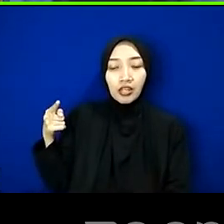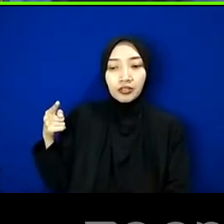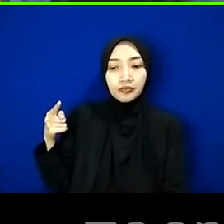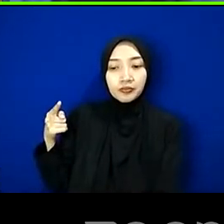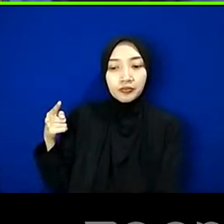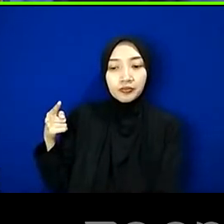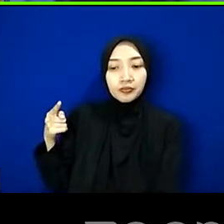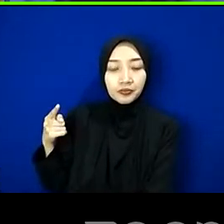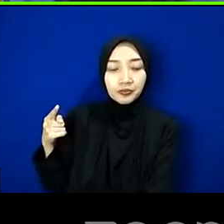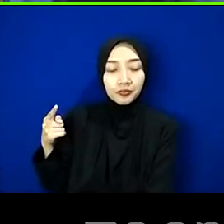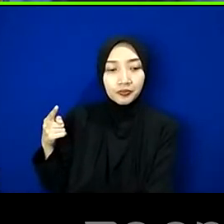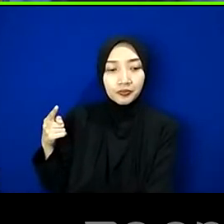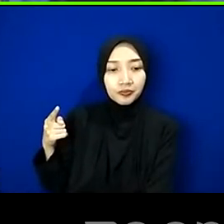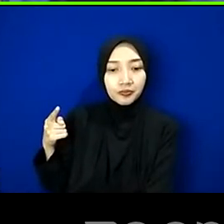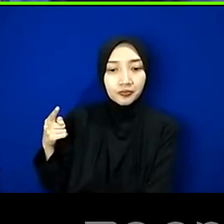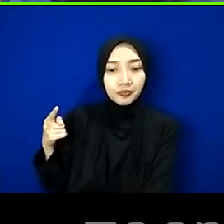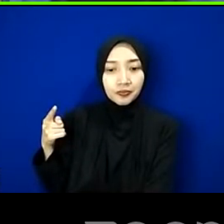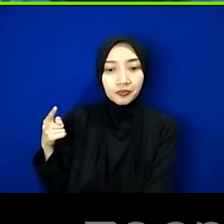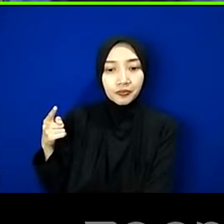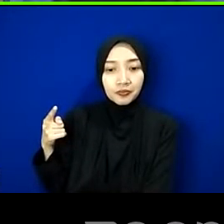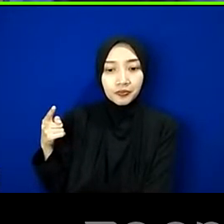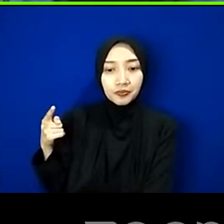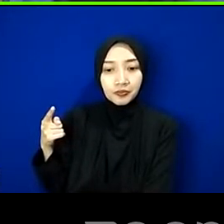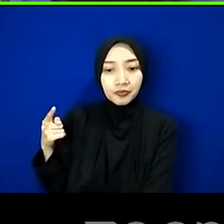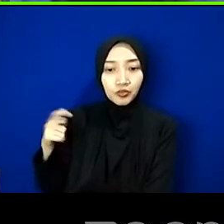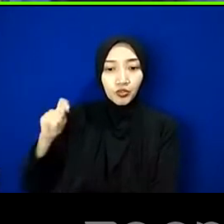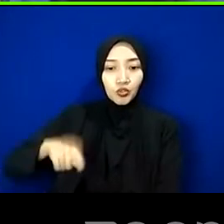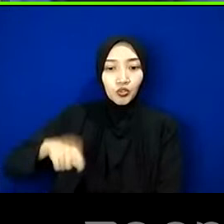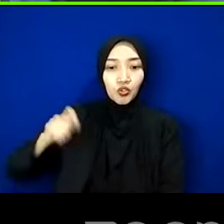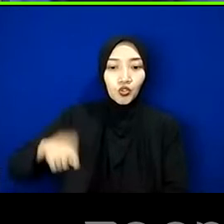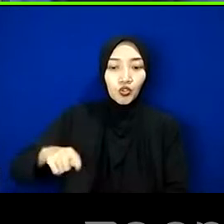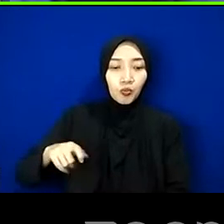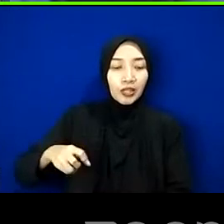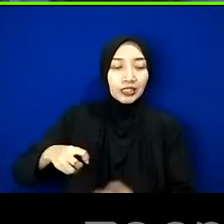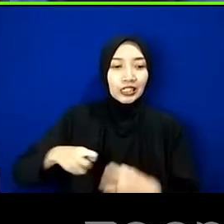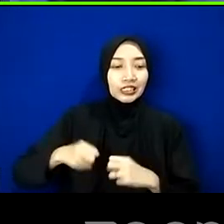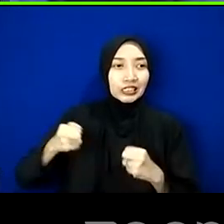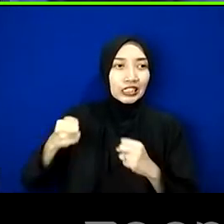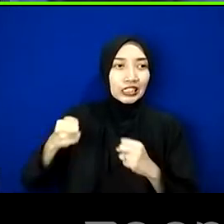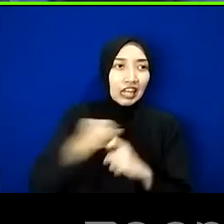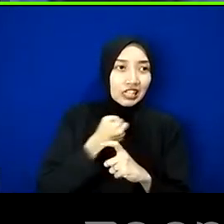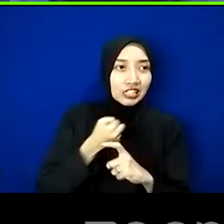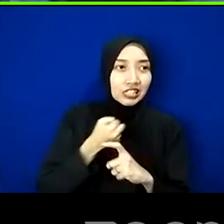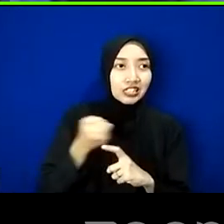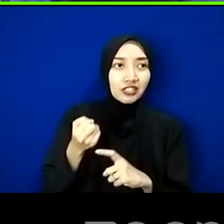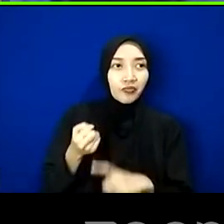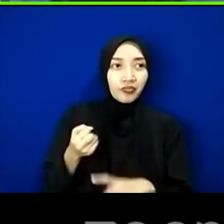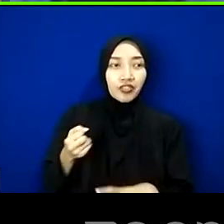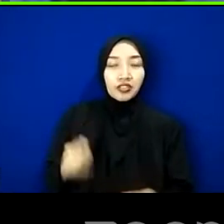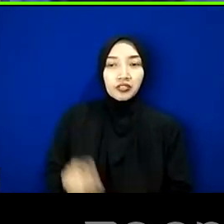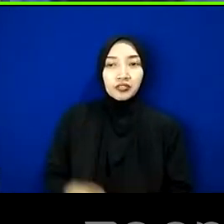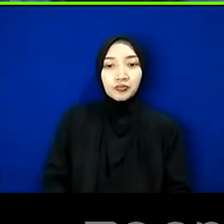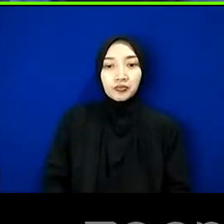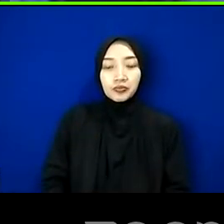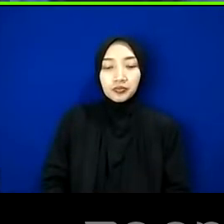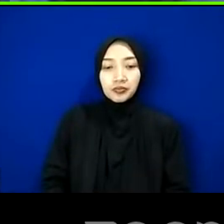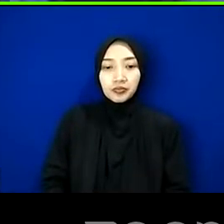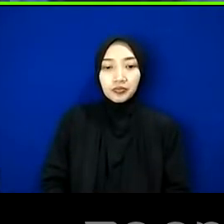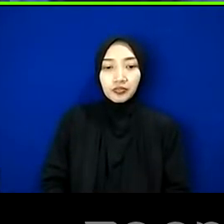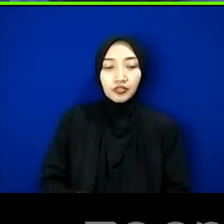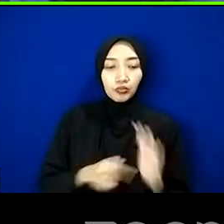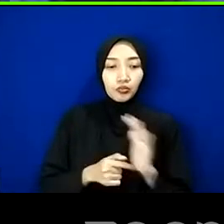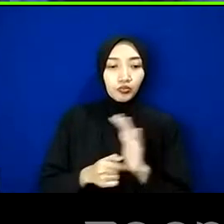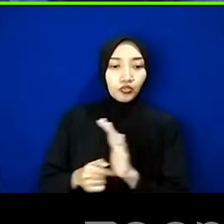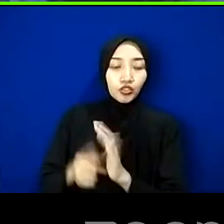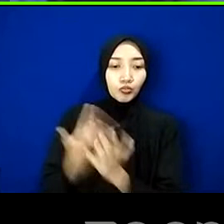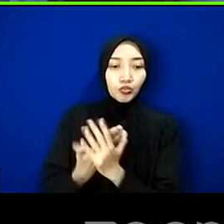are a very valid argument, a very valid proof that it's not a deterrent effect. The death penalty is not about the deterrent effect, and that's